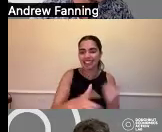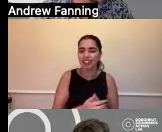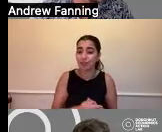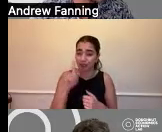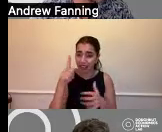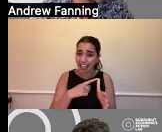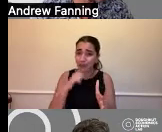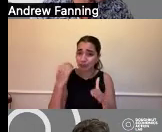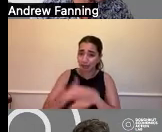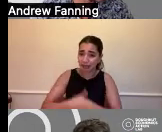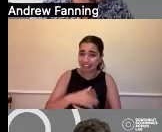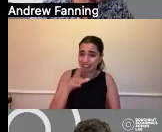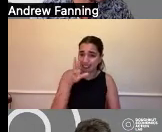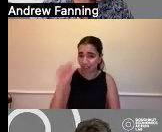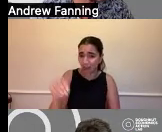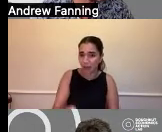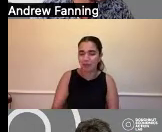Andrew.